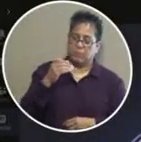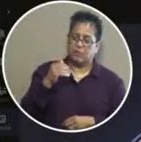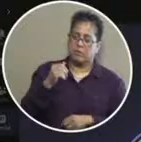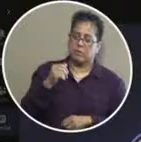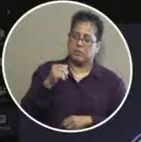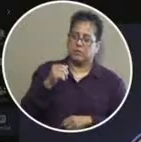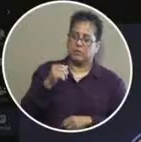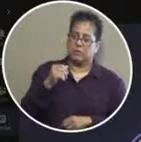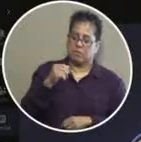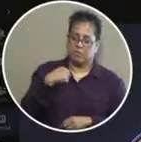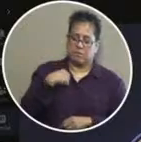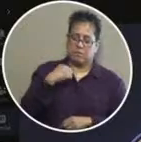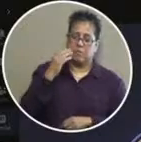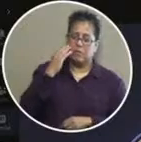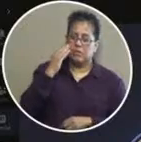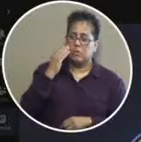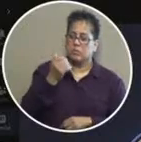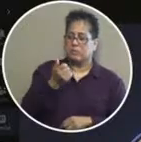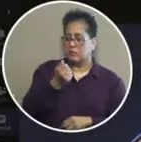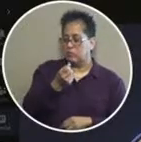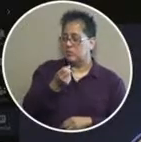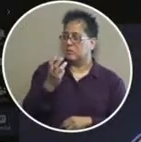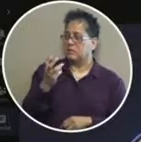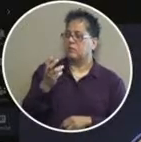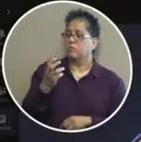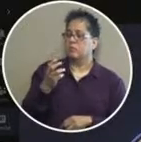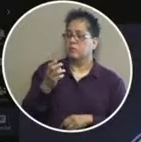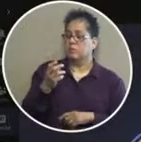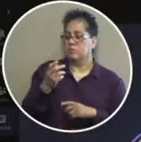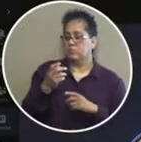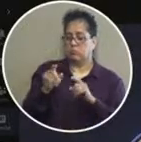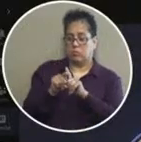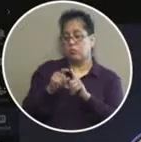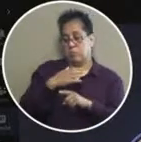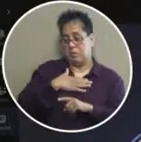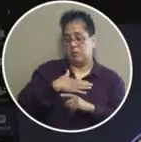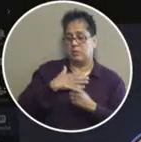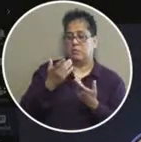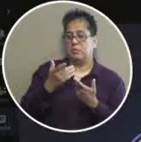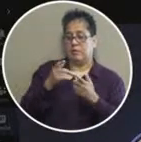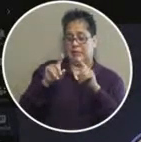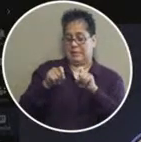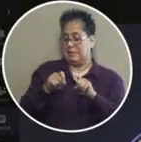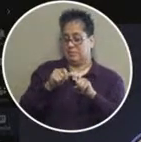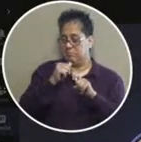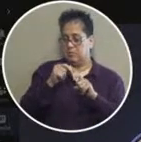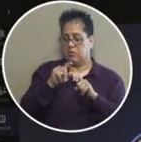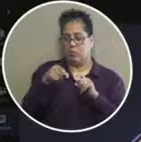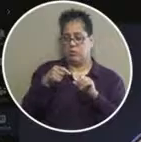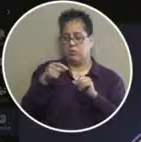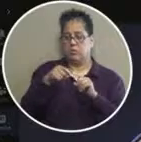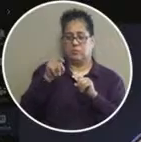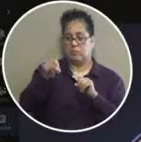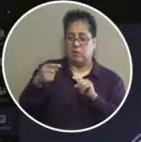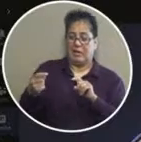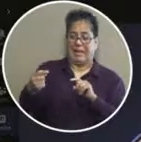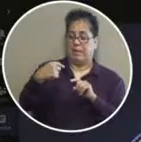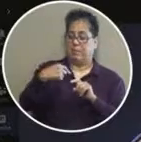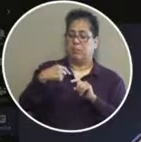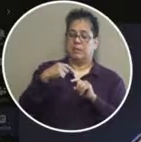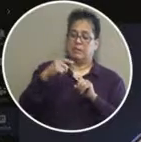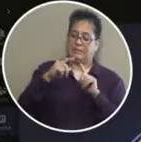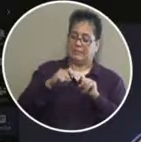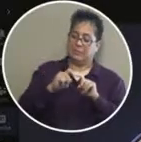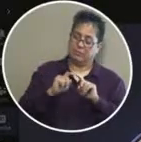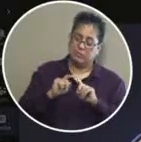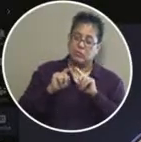was several of my colleagues' concerns as well as mine, that the testing be taken to them. And I was just hoping that